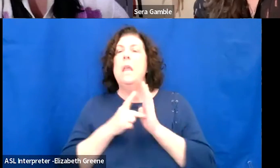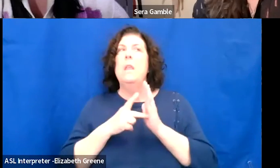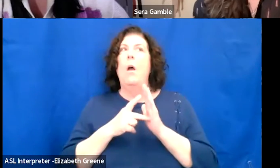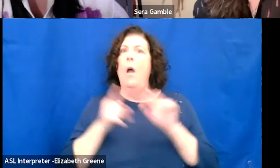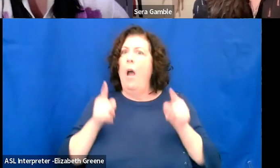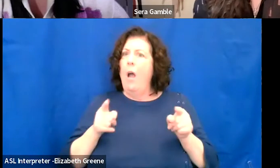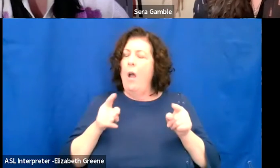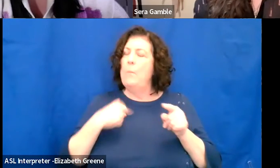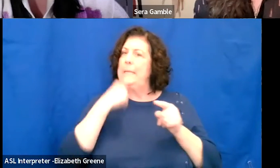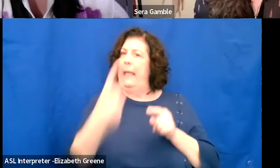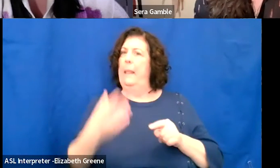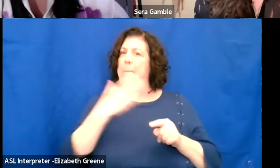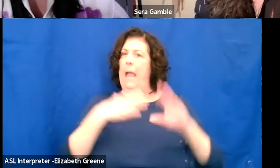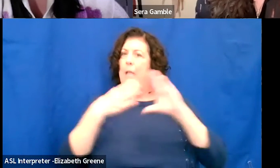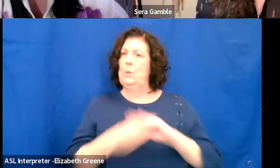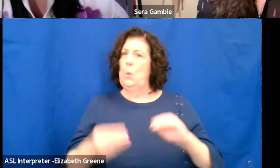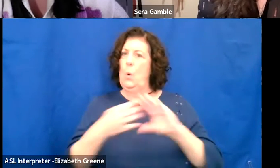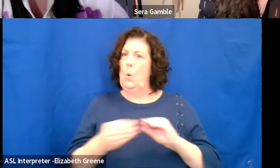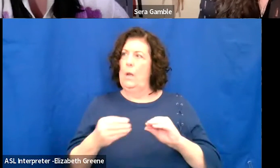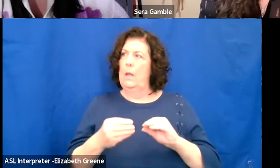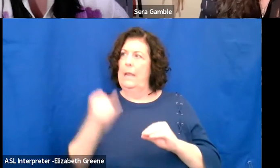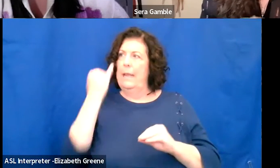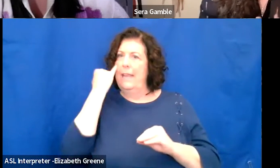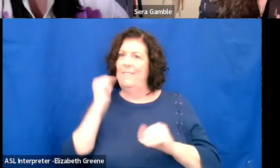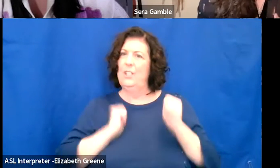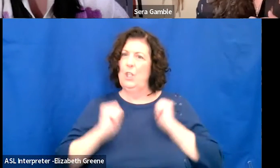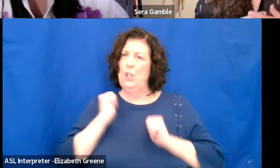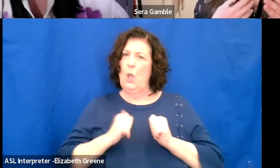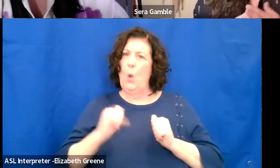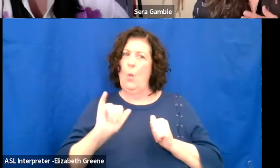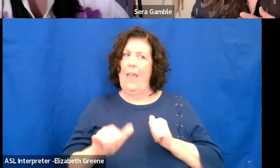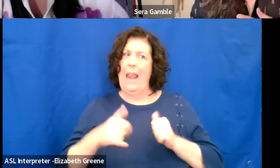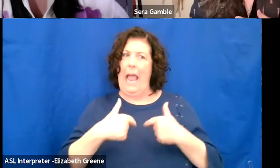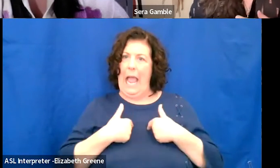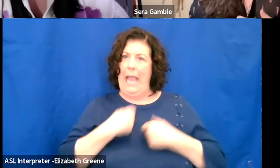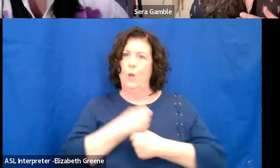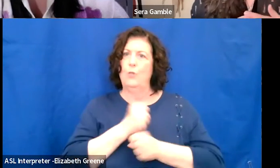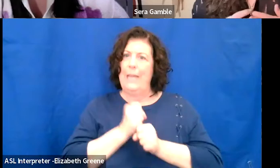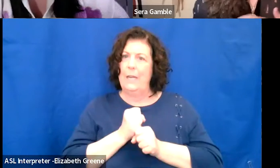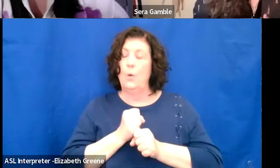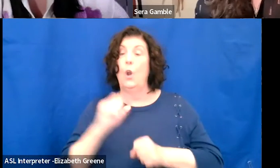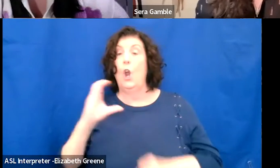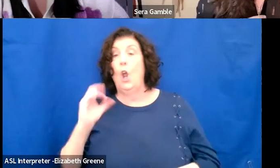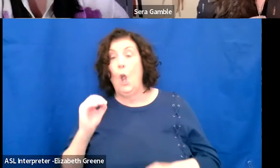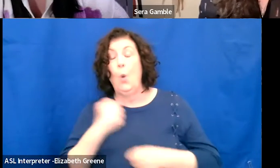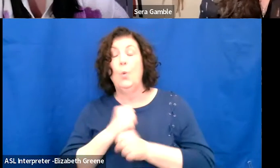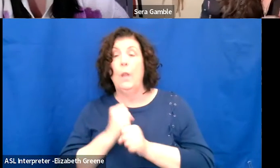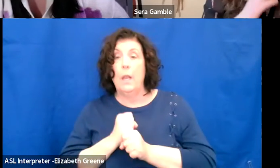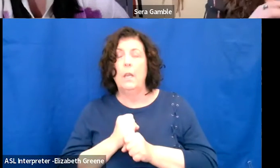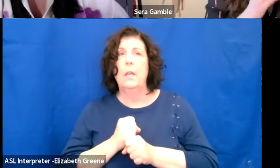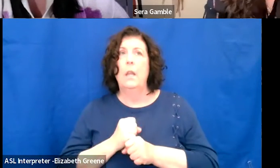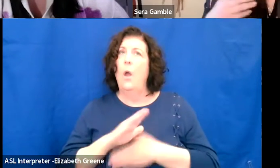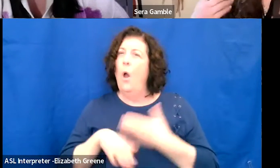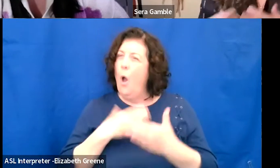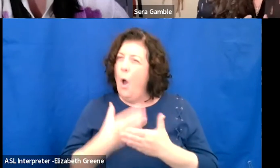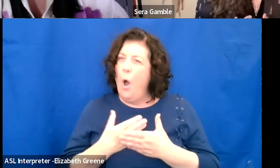or co-created. To me, being a showrunner, which is all of the boots on the ground, million jobs, the responsibility and the logistics,